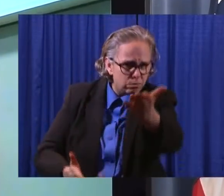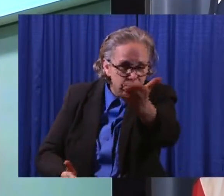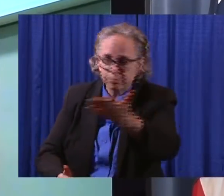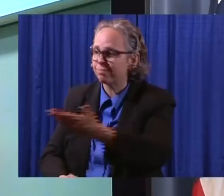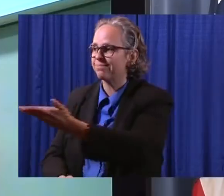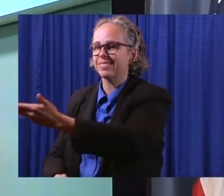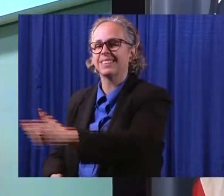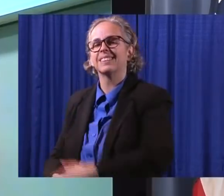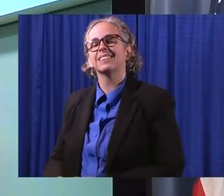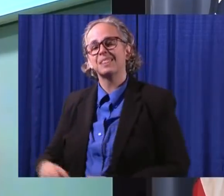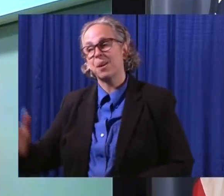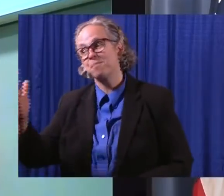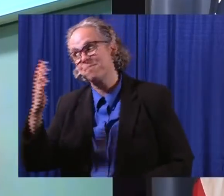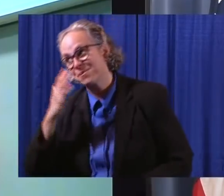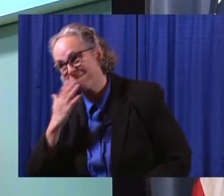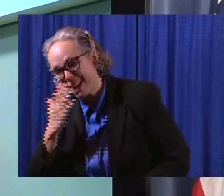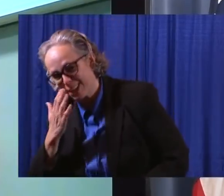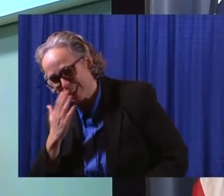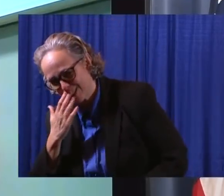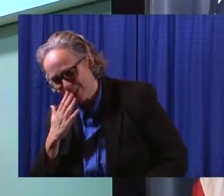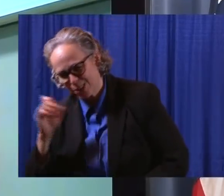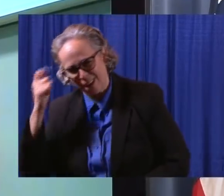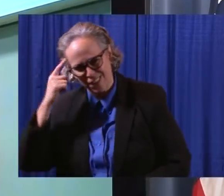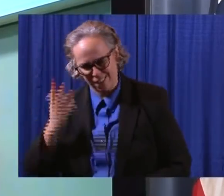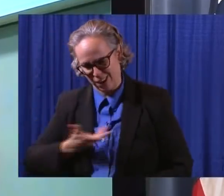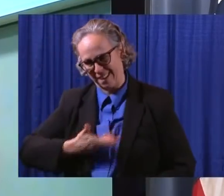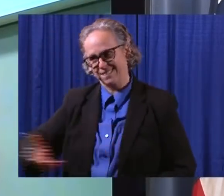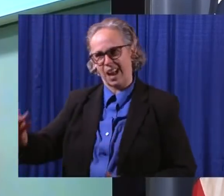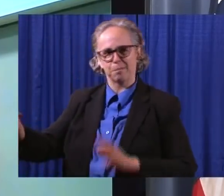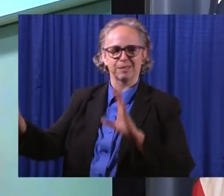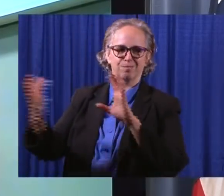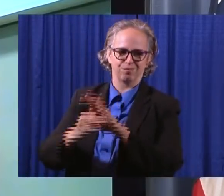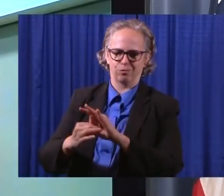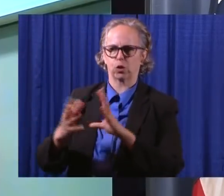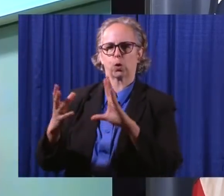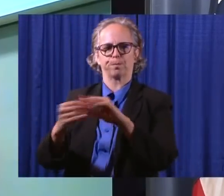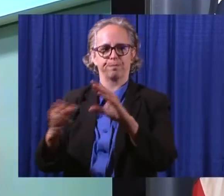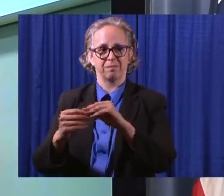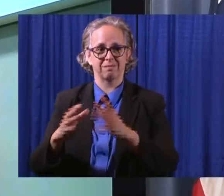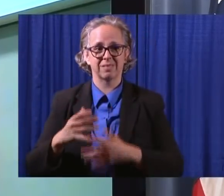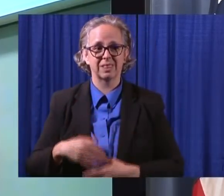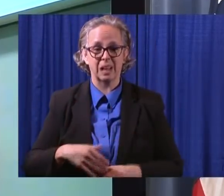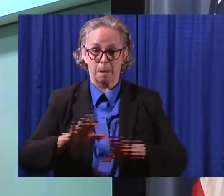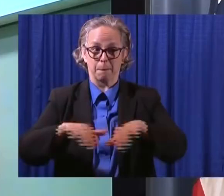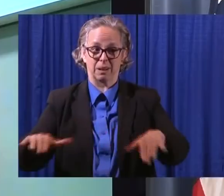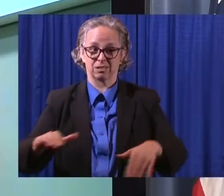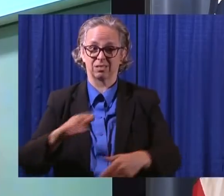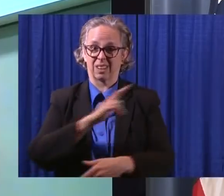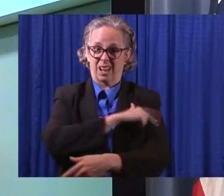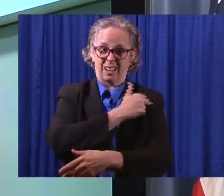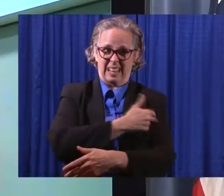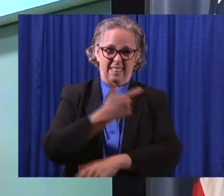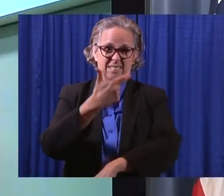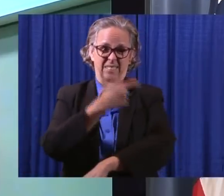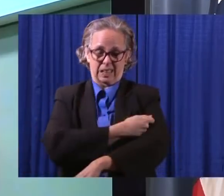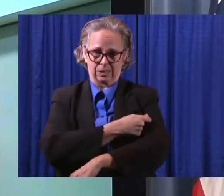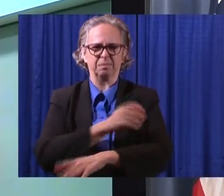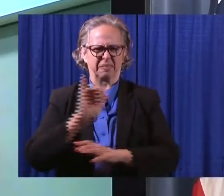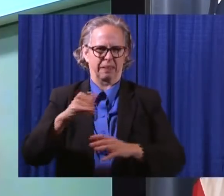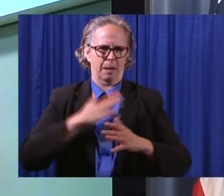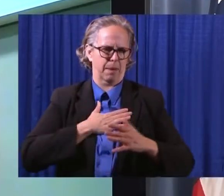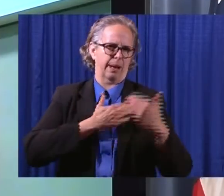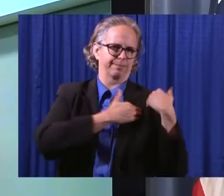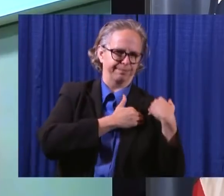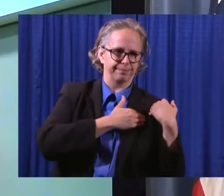Absolutely. Thank you, Governor DeWine, for inviting me to speak today about the topic of pediatric vaccines. What we know, as you mentioned,